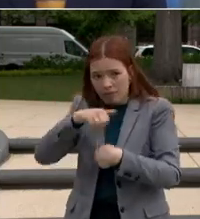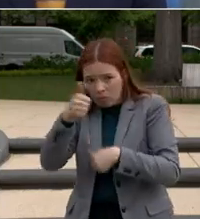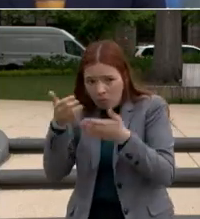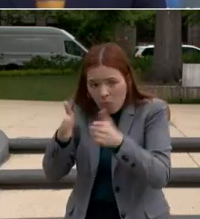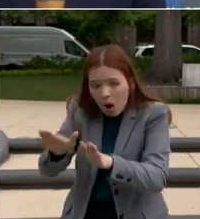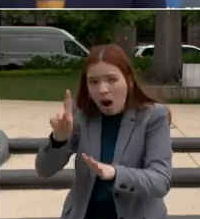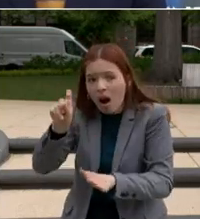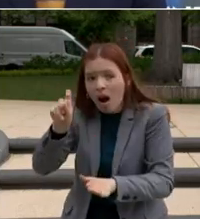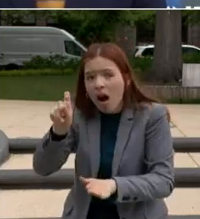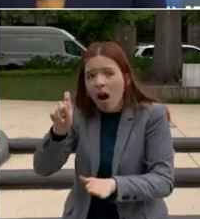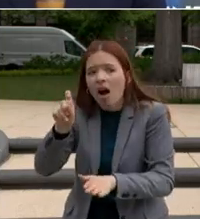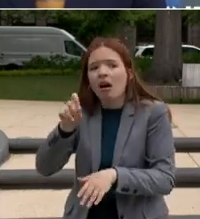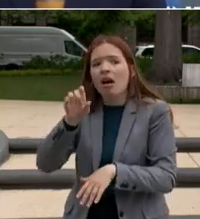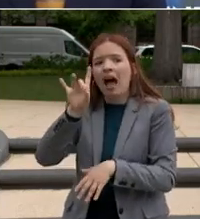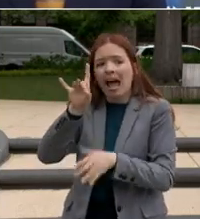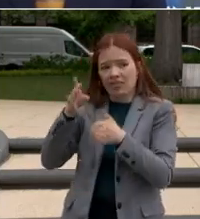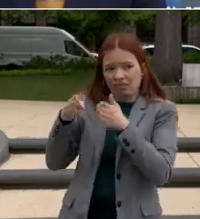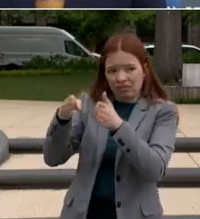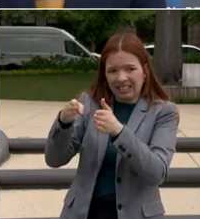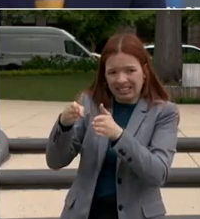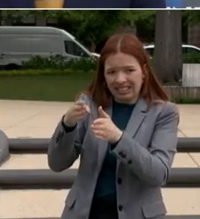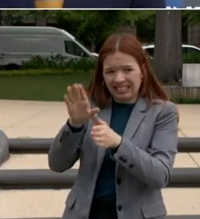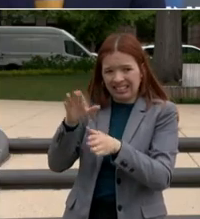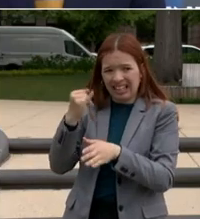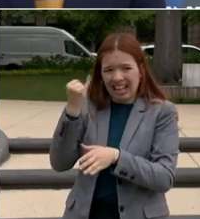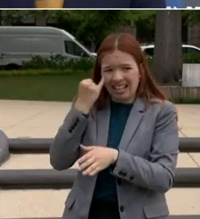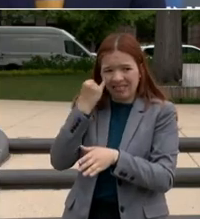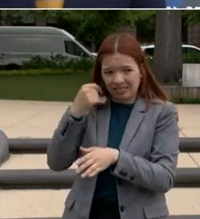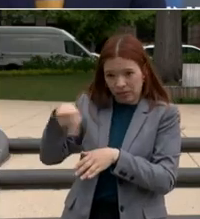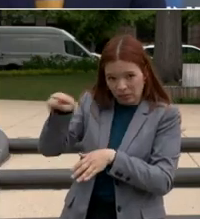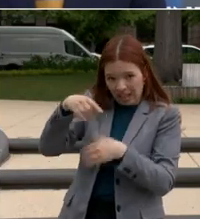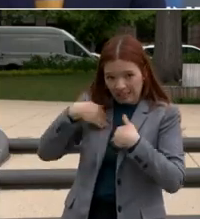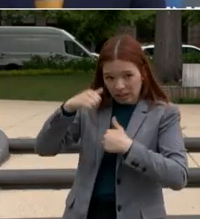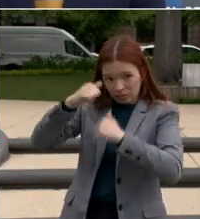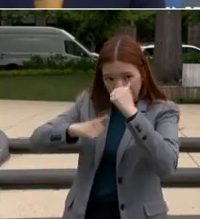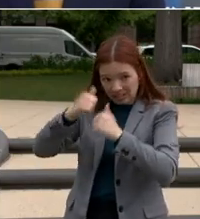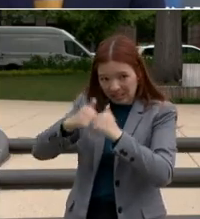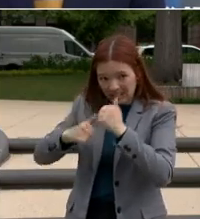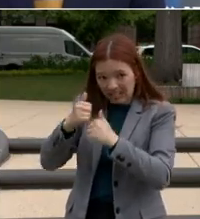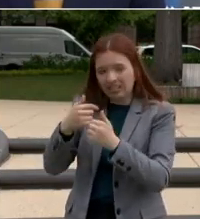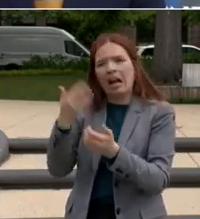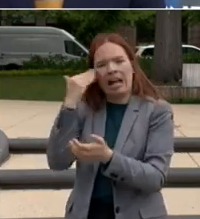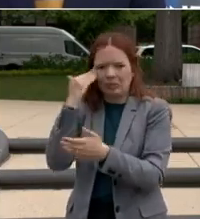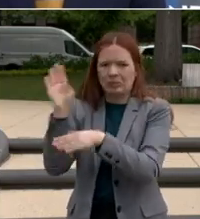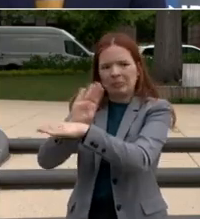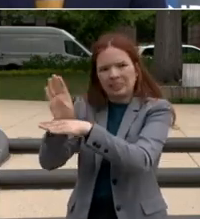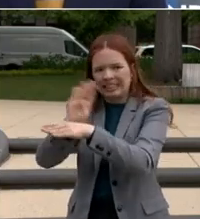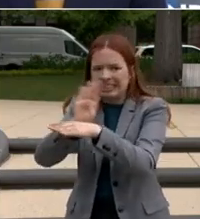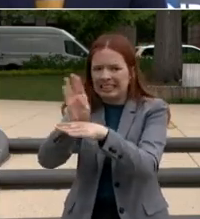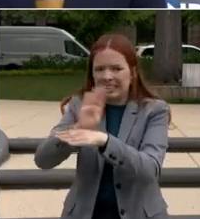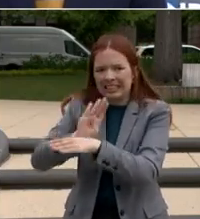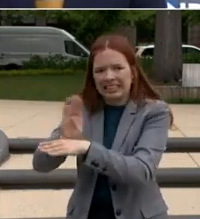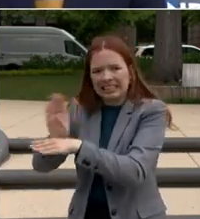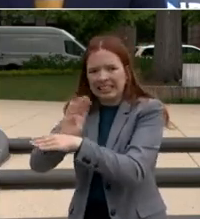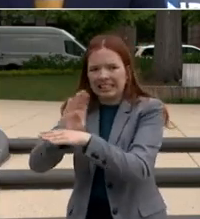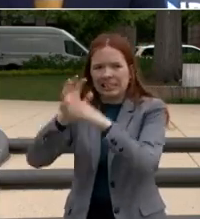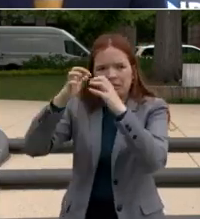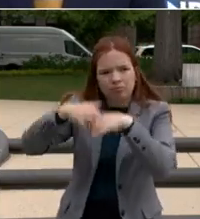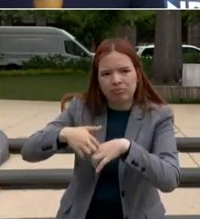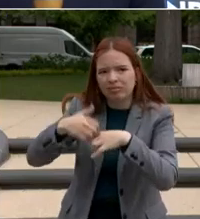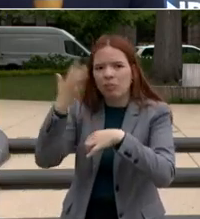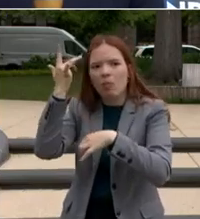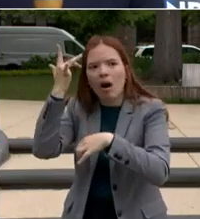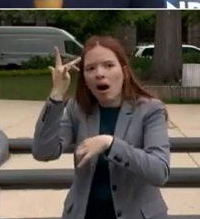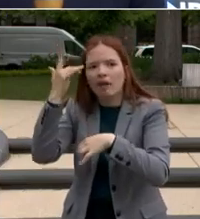streetcar construction, and anytime there is construction, businesses will invariably say, listen, my business is crashing because no one can get through to my